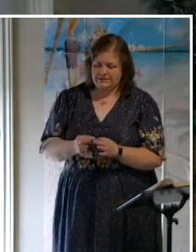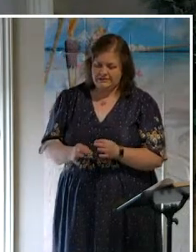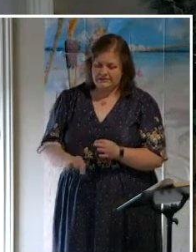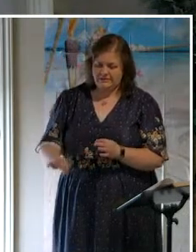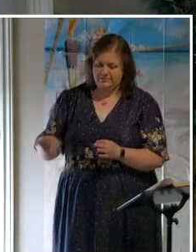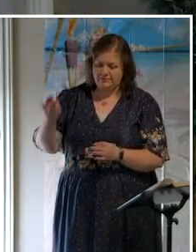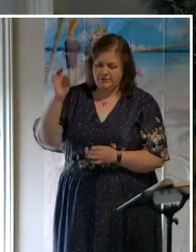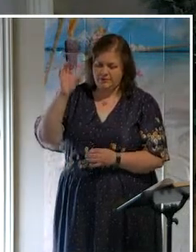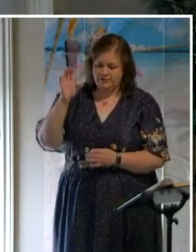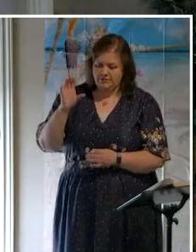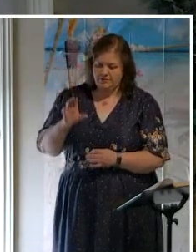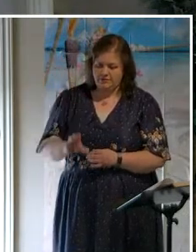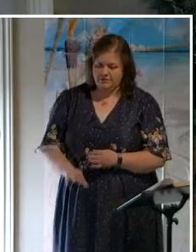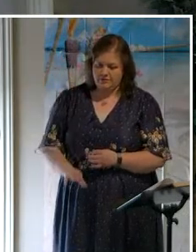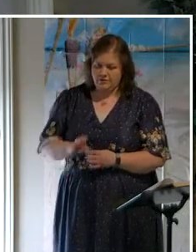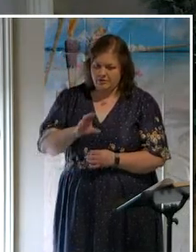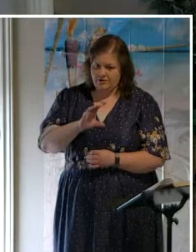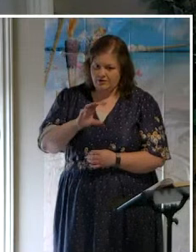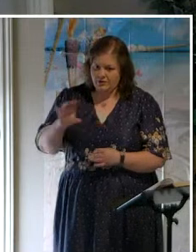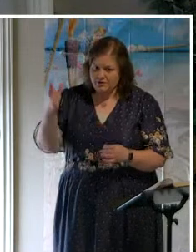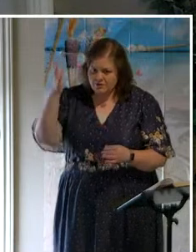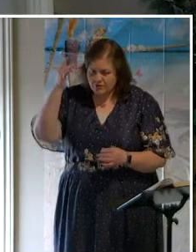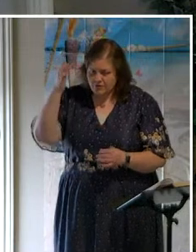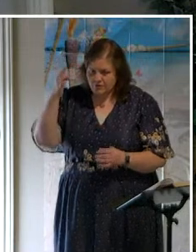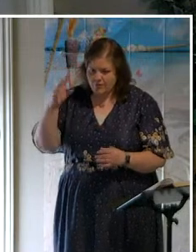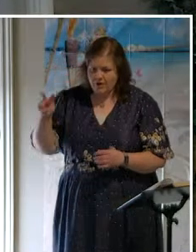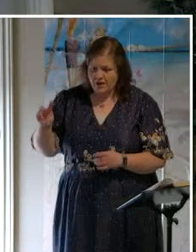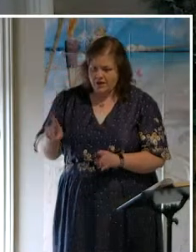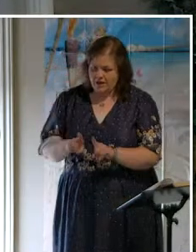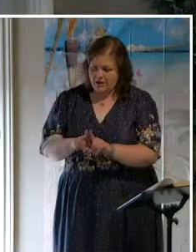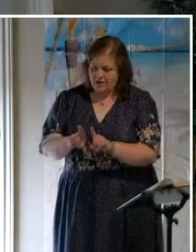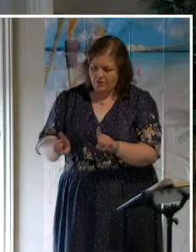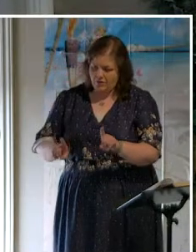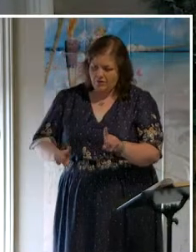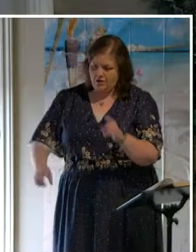stall. Why wander poor and